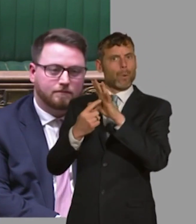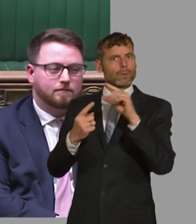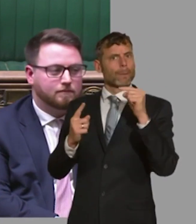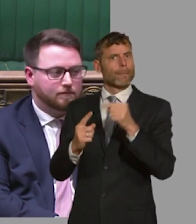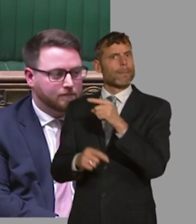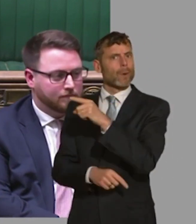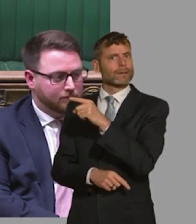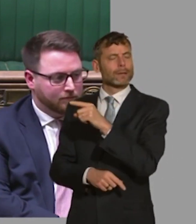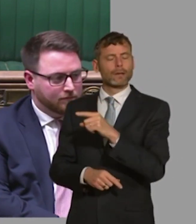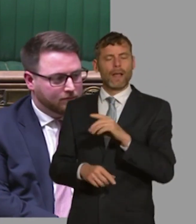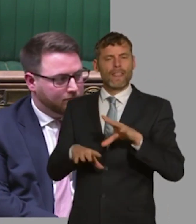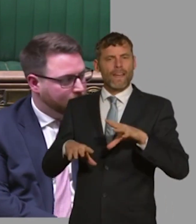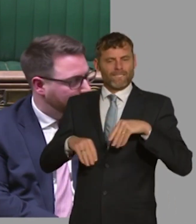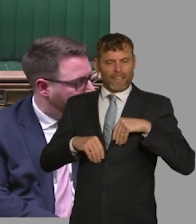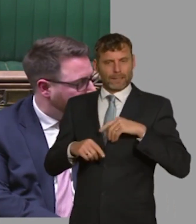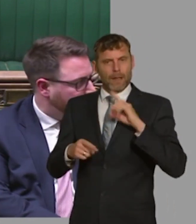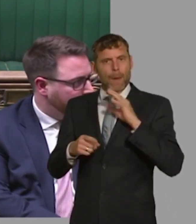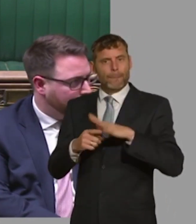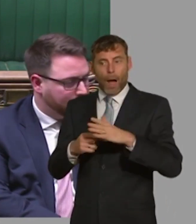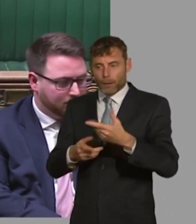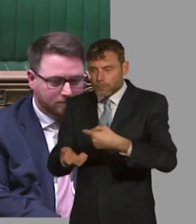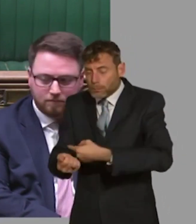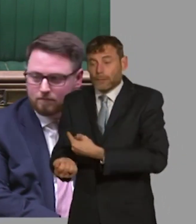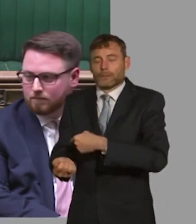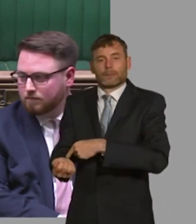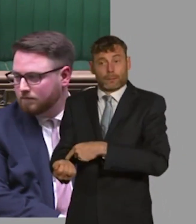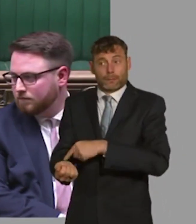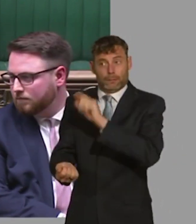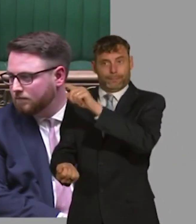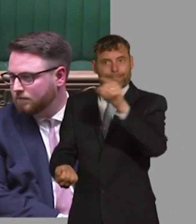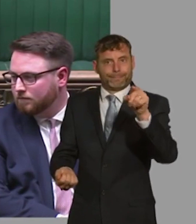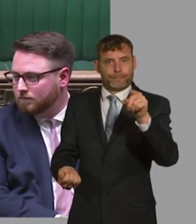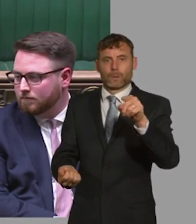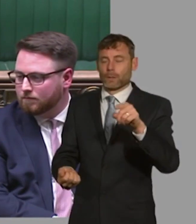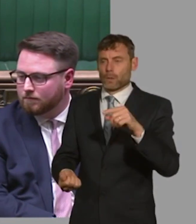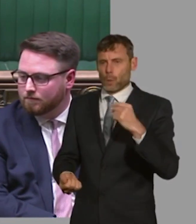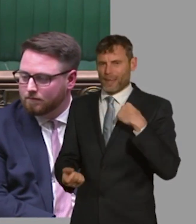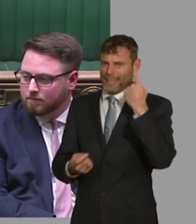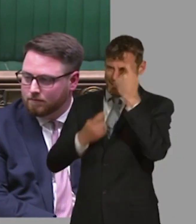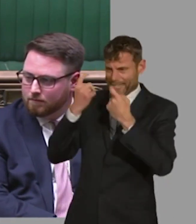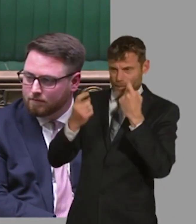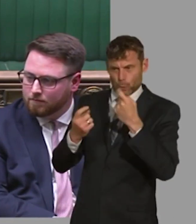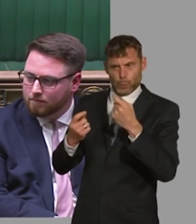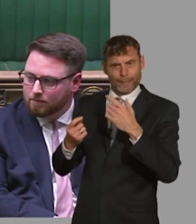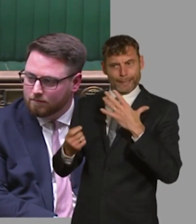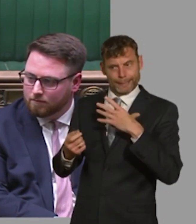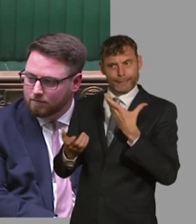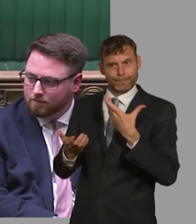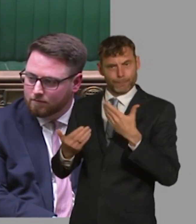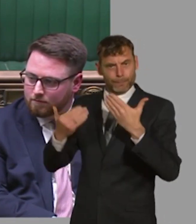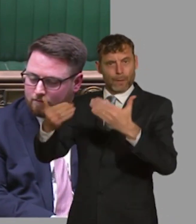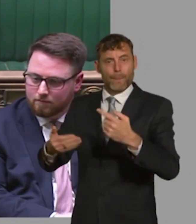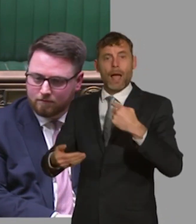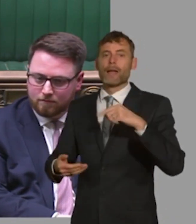in the forefront of our minds. It is directly a Cabinet Office responsibility, but I know from my time in the Cabinet Office how seriously the Ministers charged with this